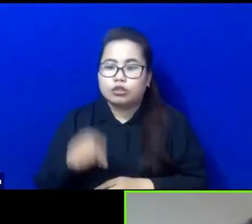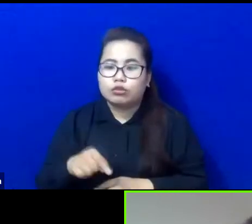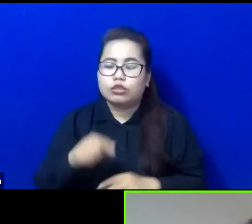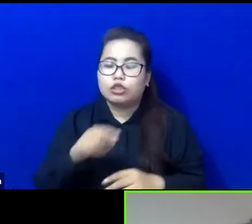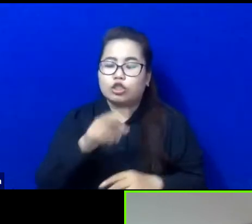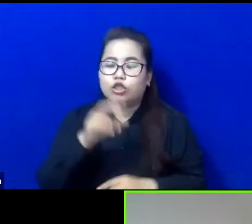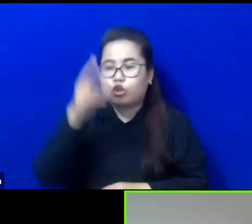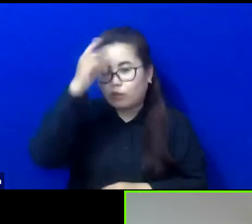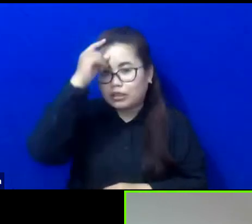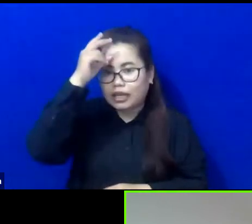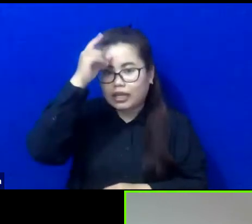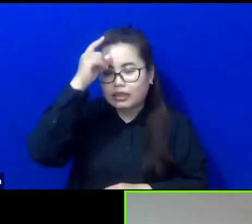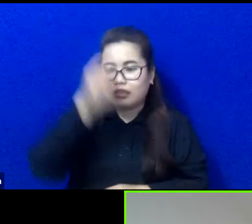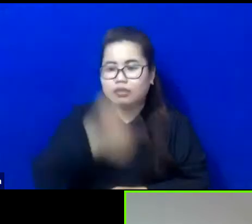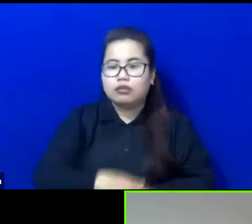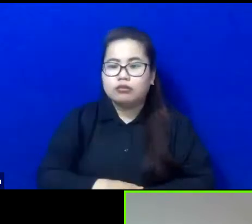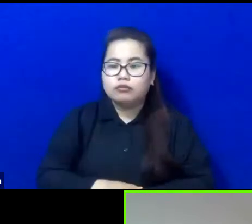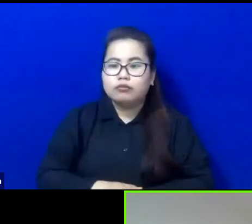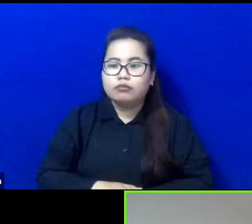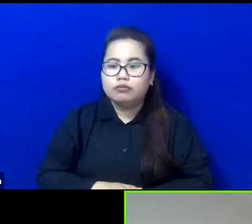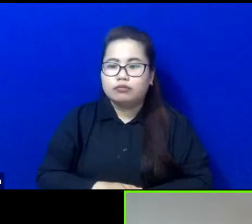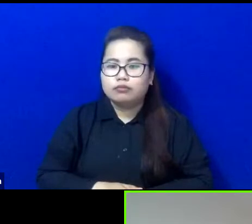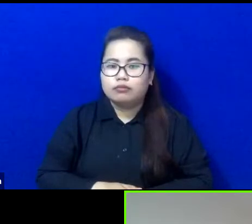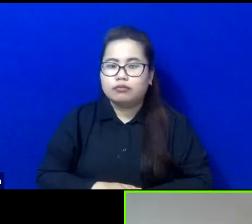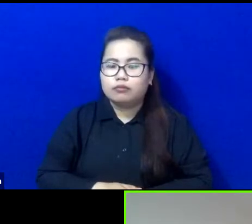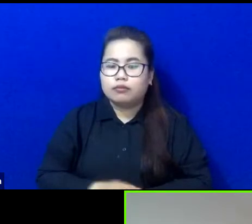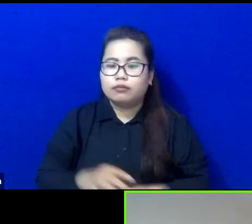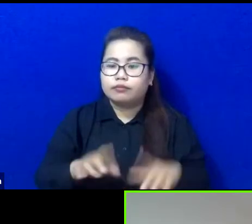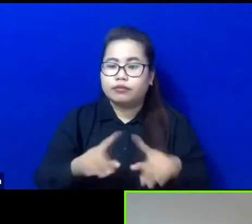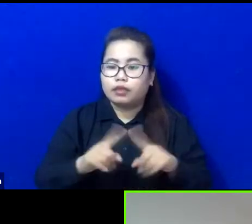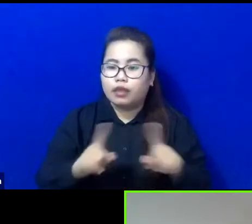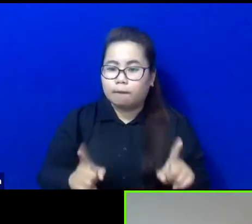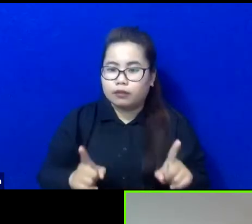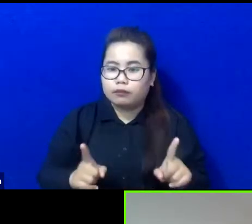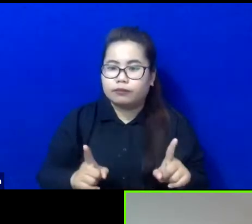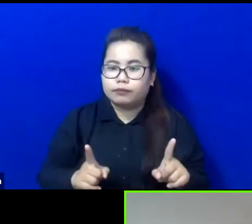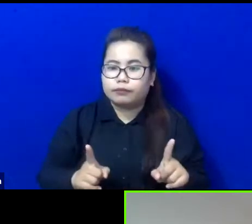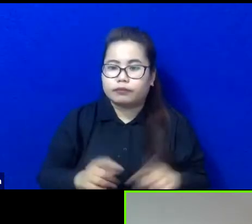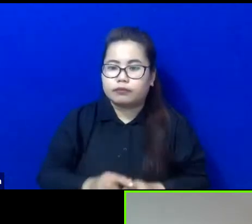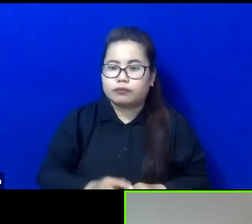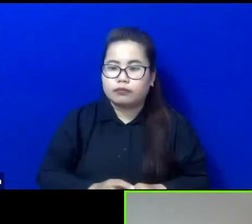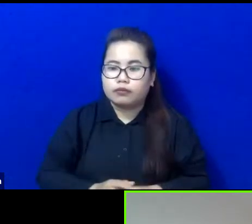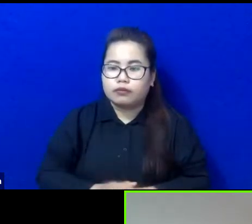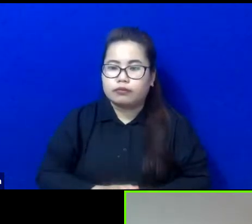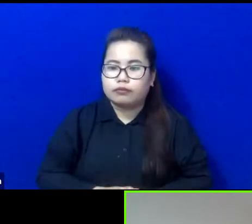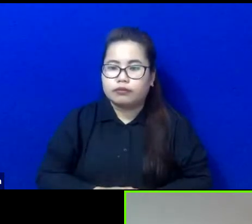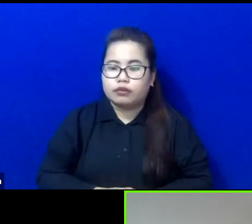follow-on care. But so that was sort of regardless. There wasn't a specific,